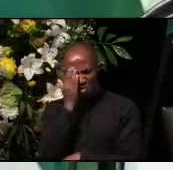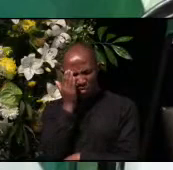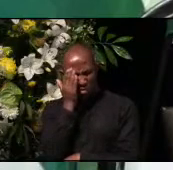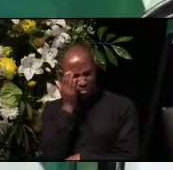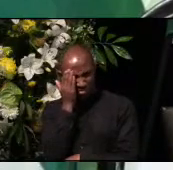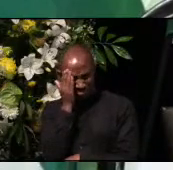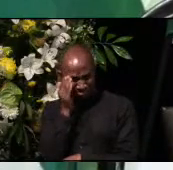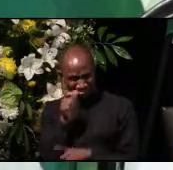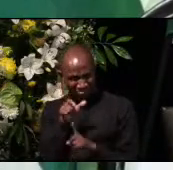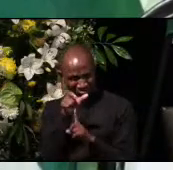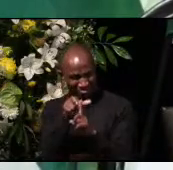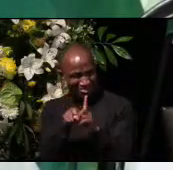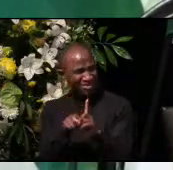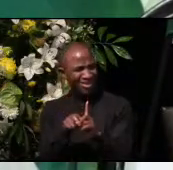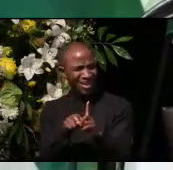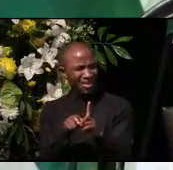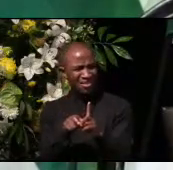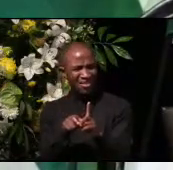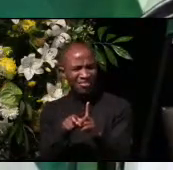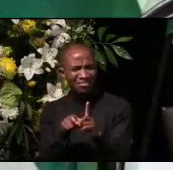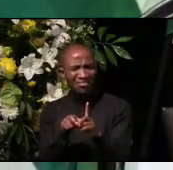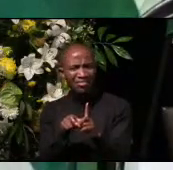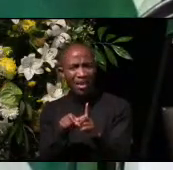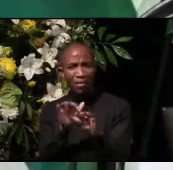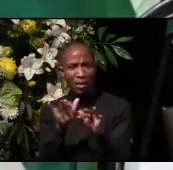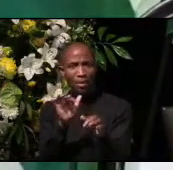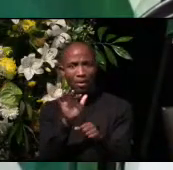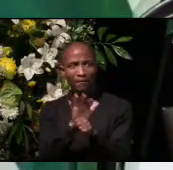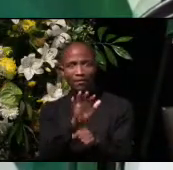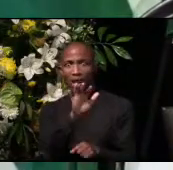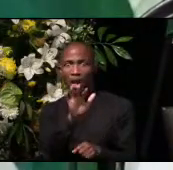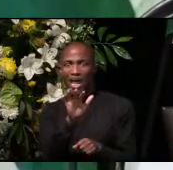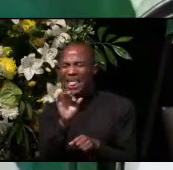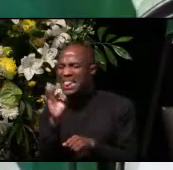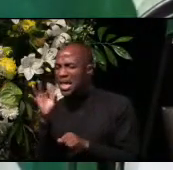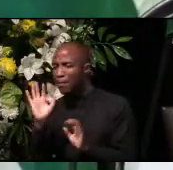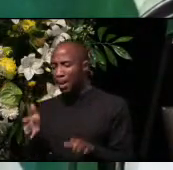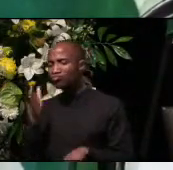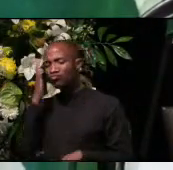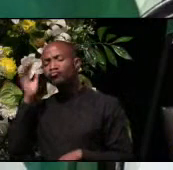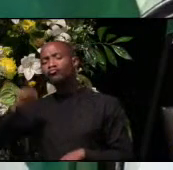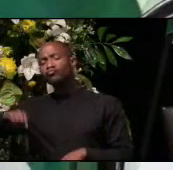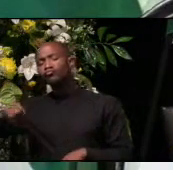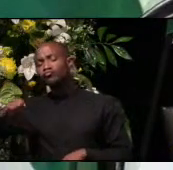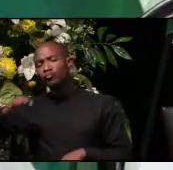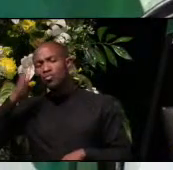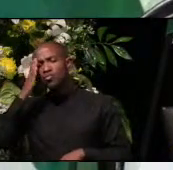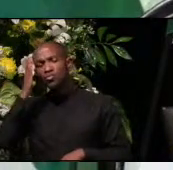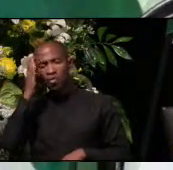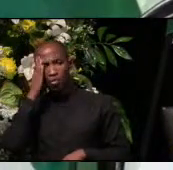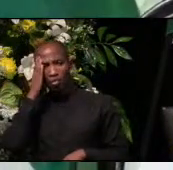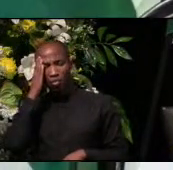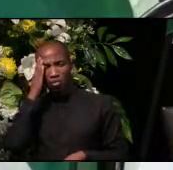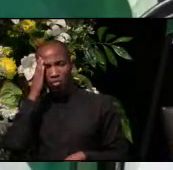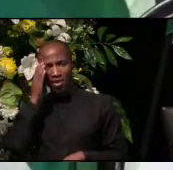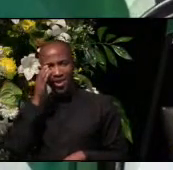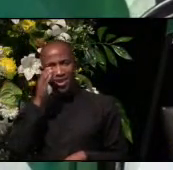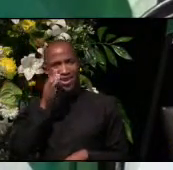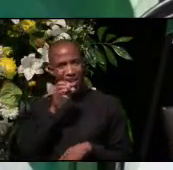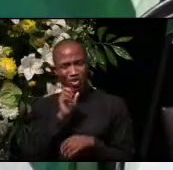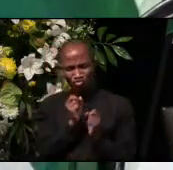about 50 you just three hands you know and say ah